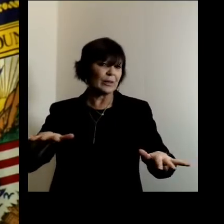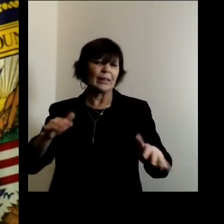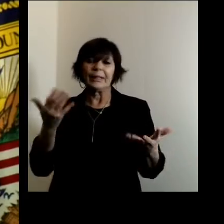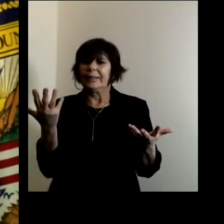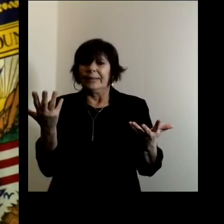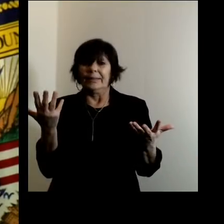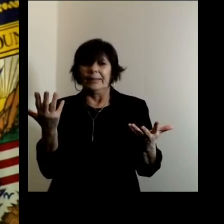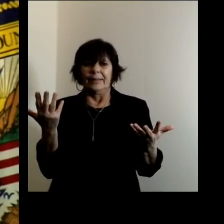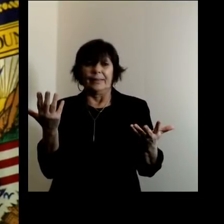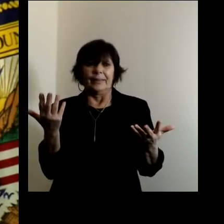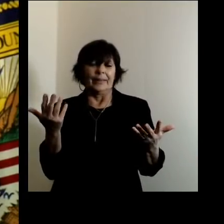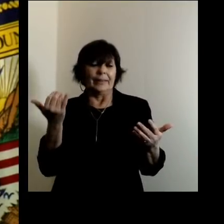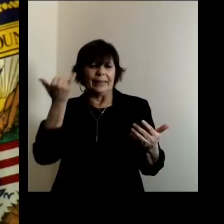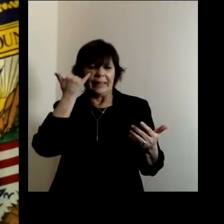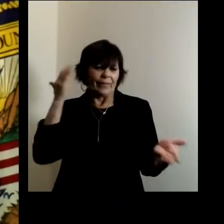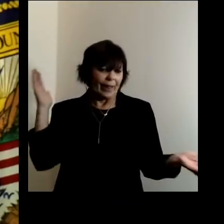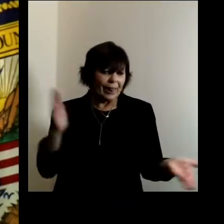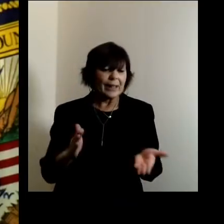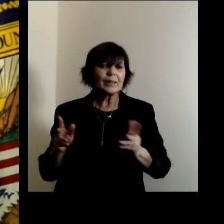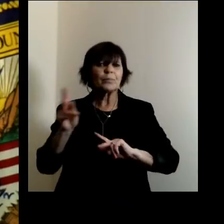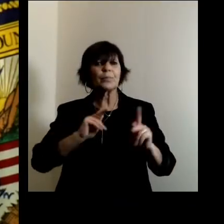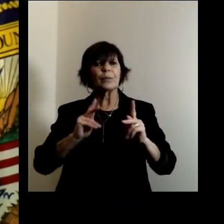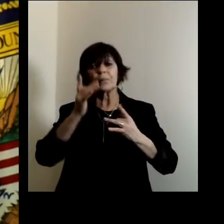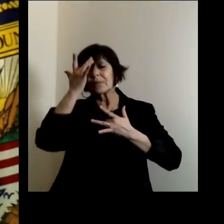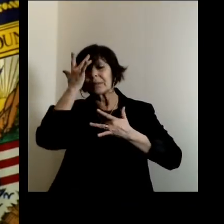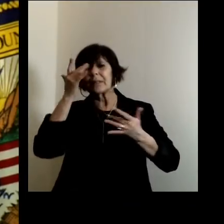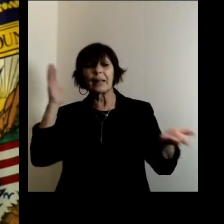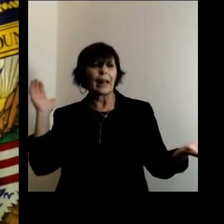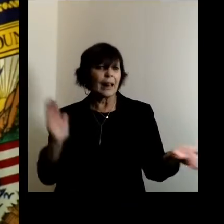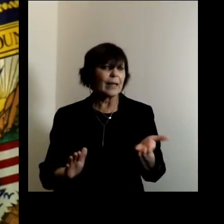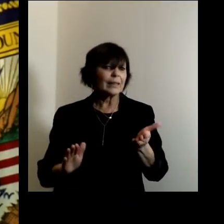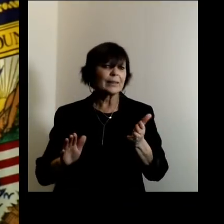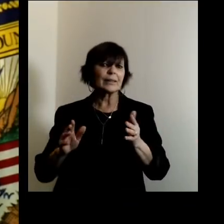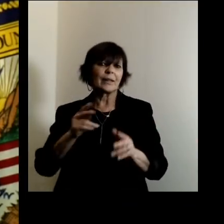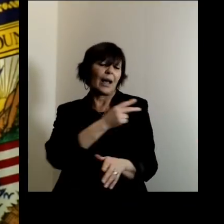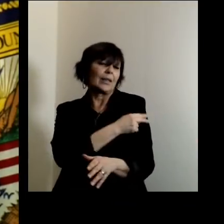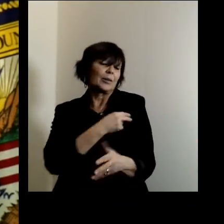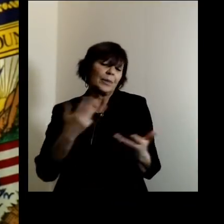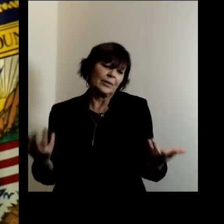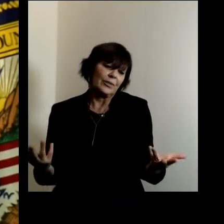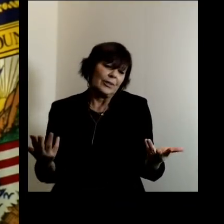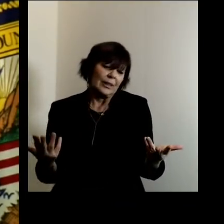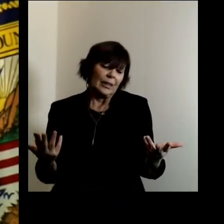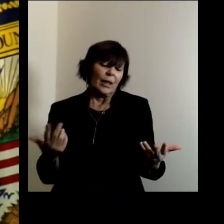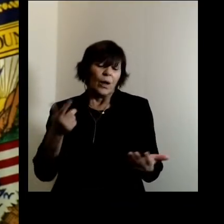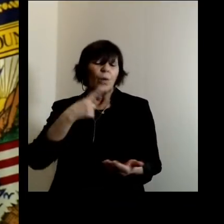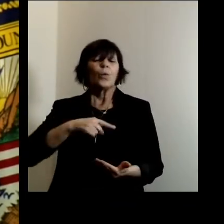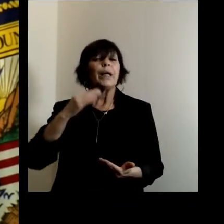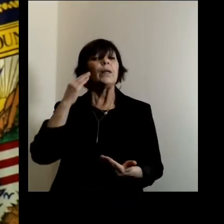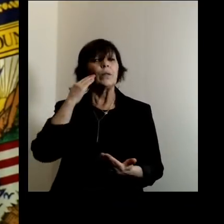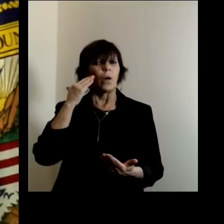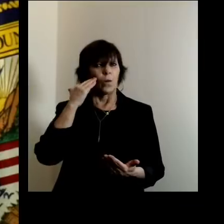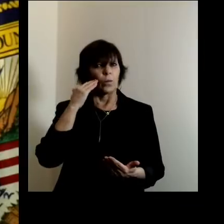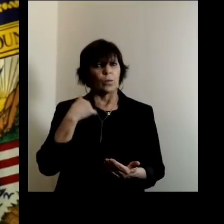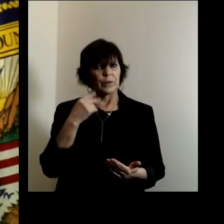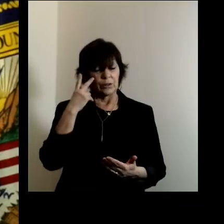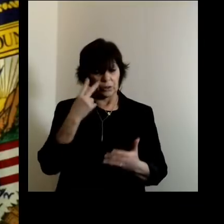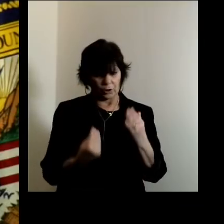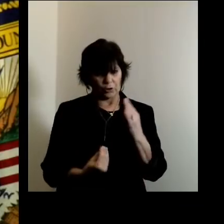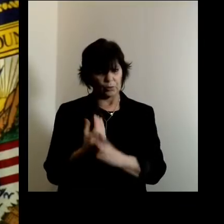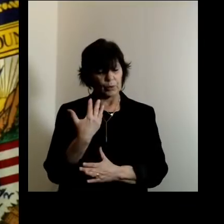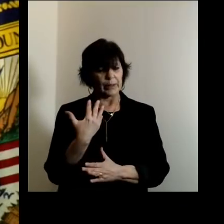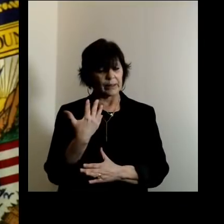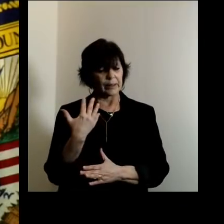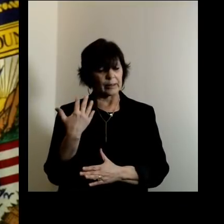will get infected, and then if less people are infected, there'll be less need for hospitalizations. We do know, because we saw it in the spring, that the number